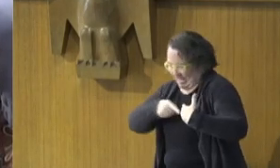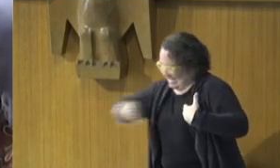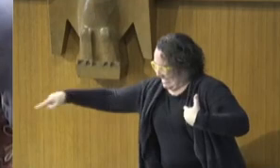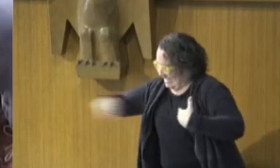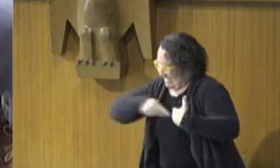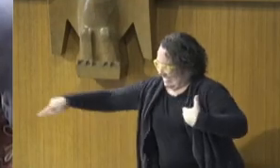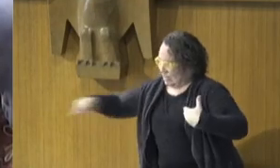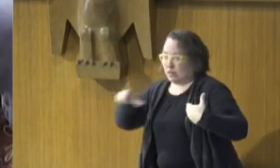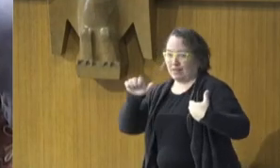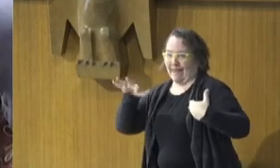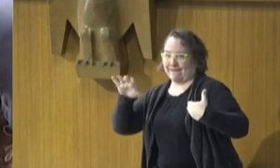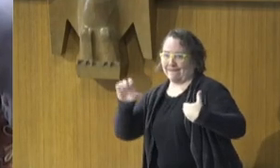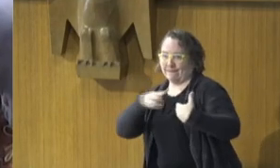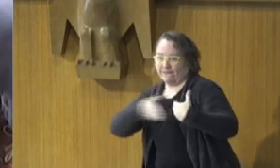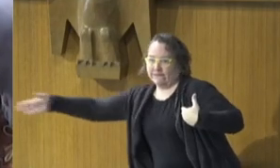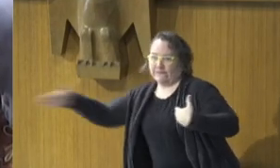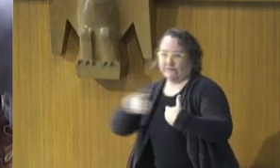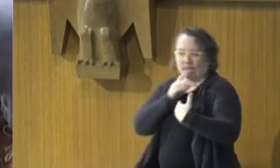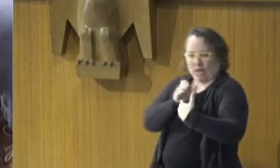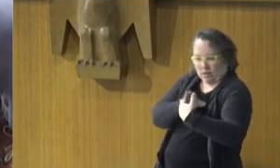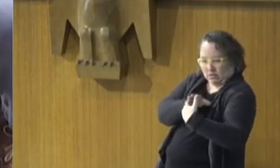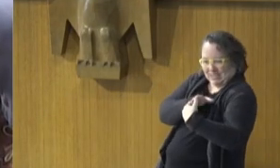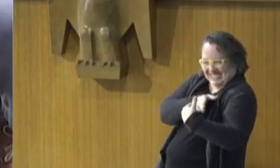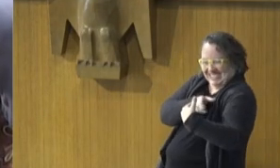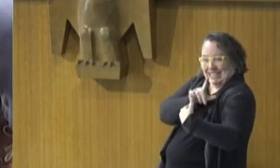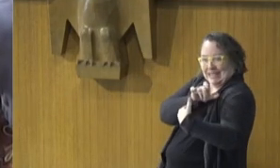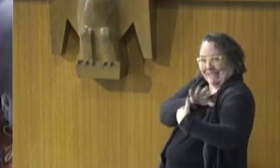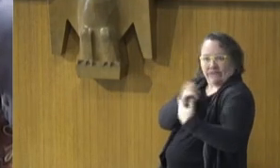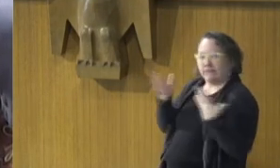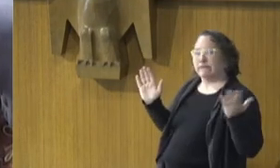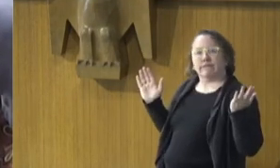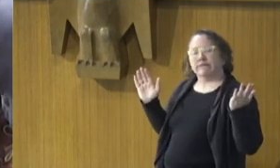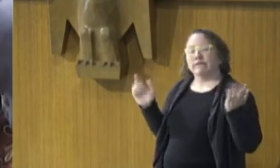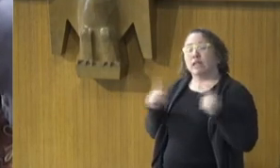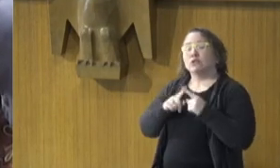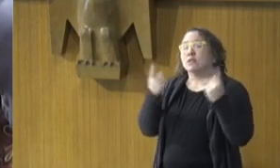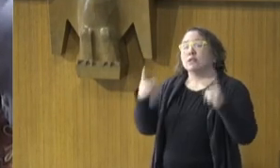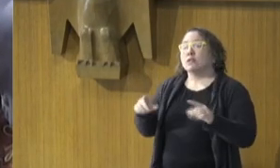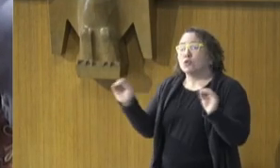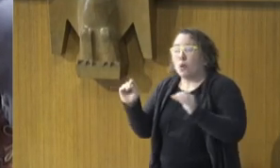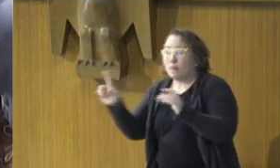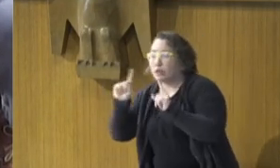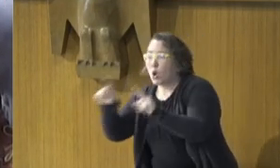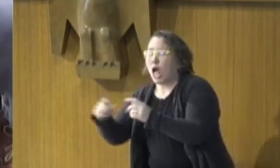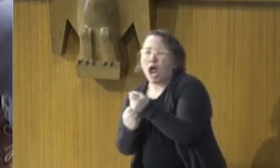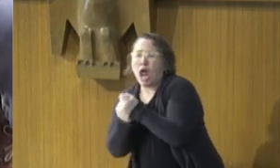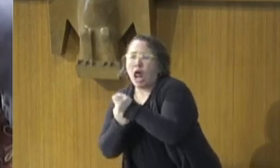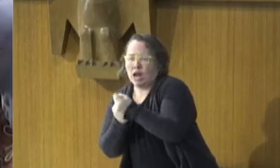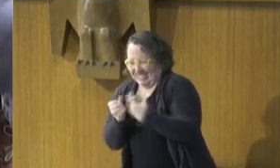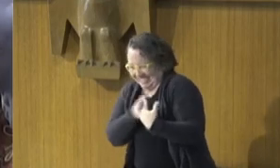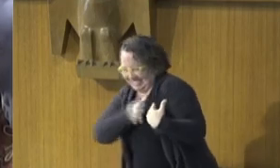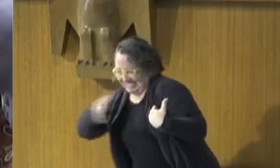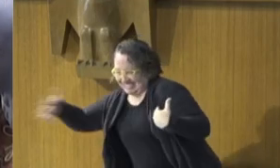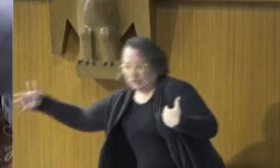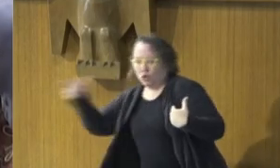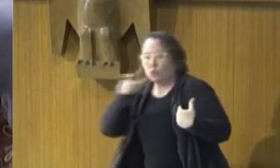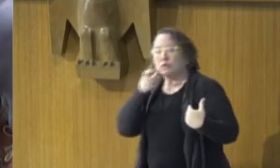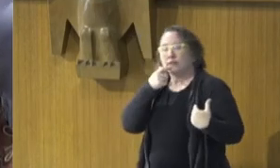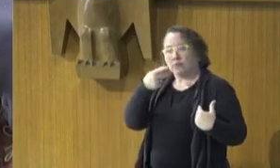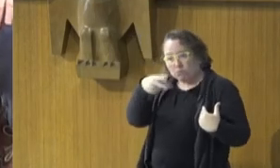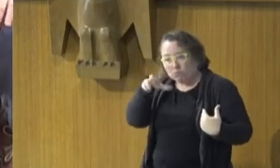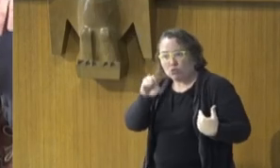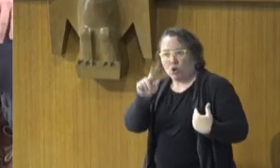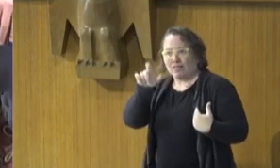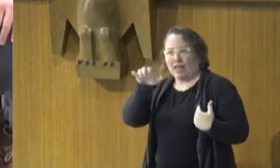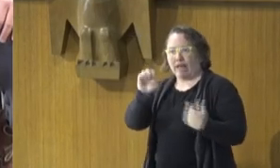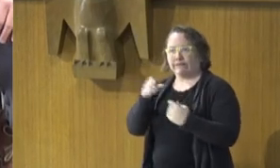horrible circumstances in poverty, and yet no one is coming to their aid who's necessarily pro-life to say, like, we've got to